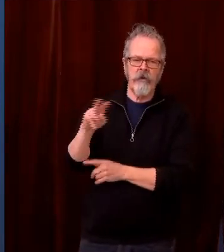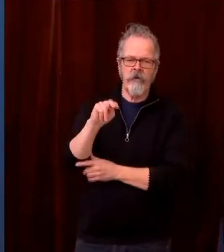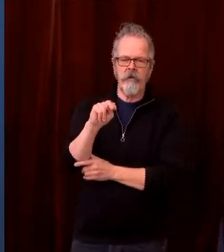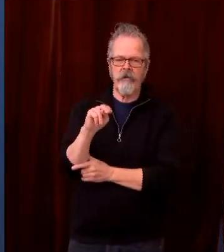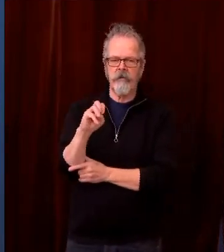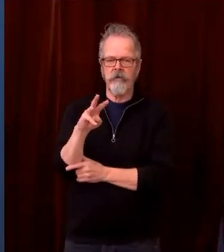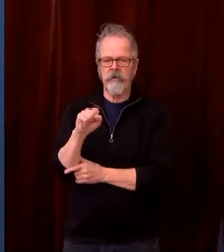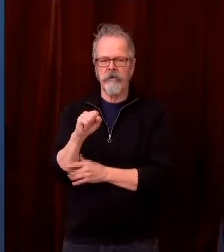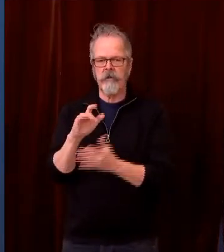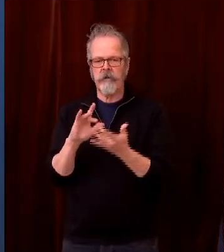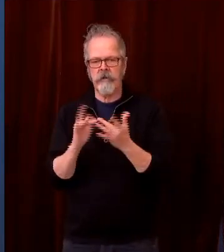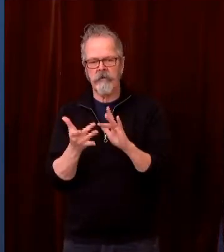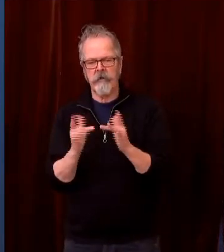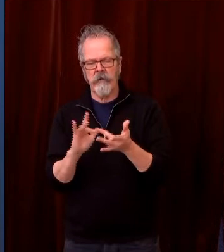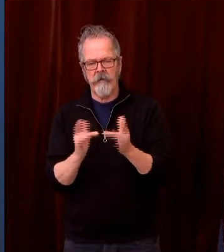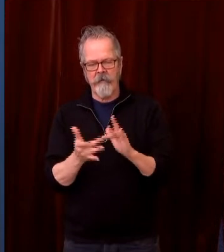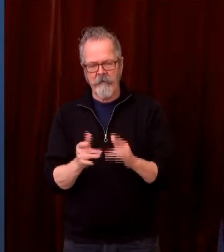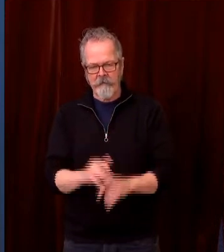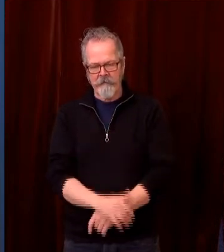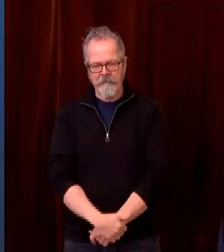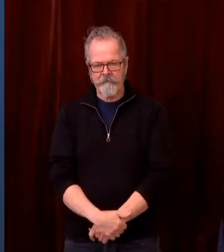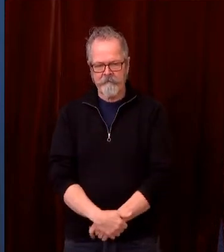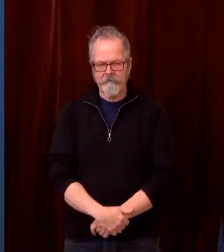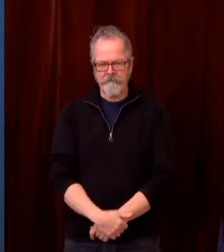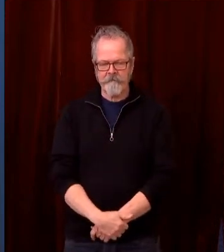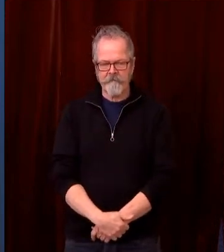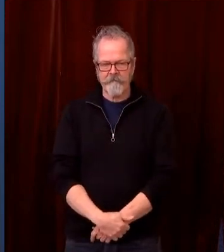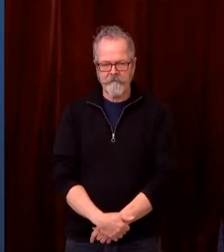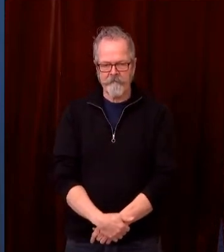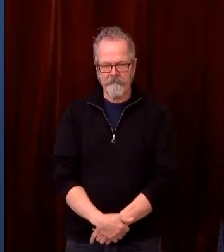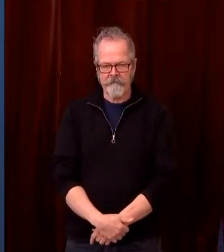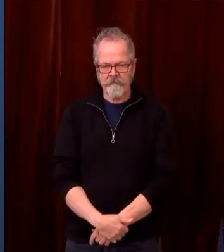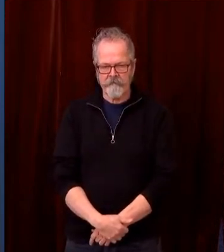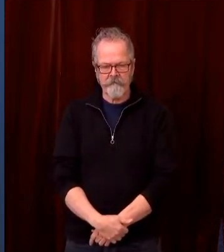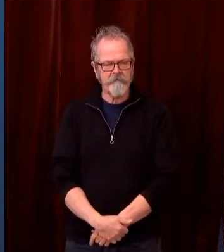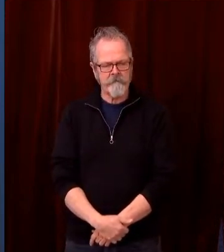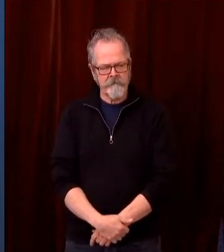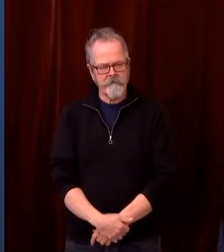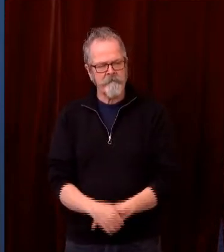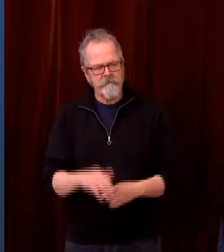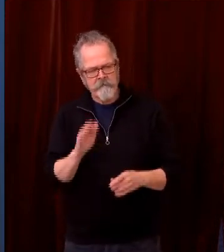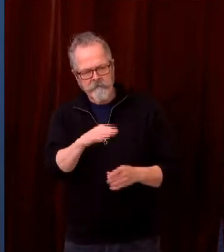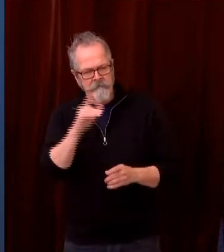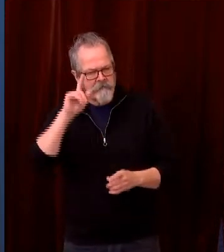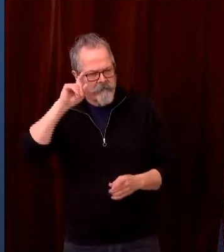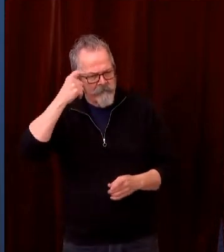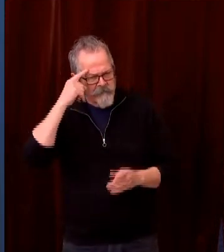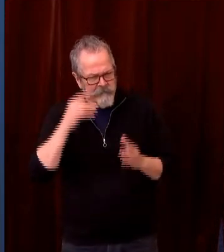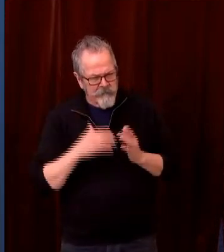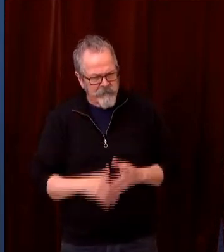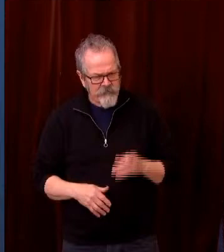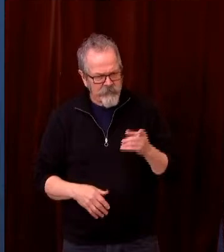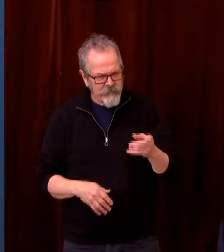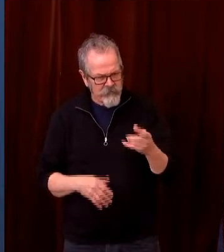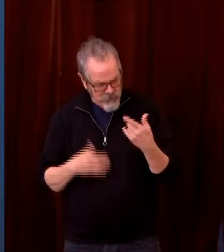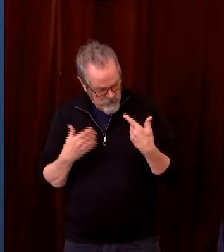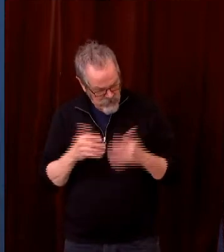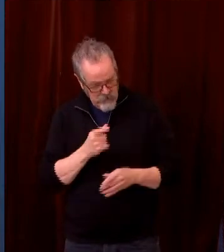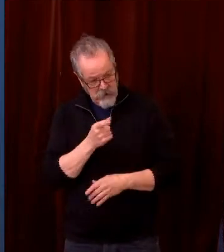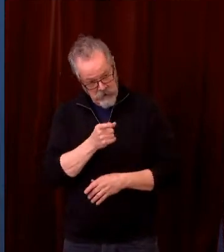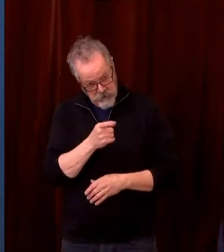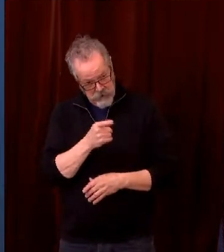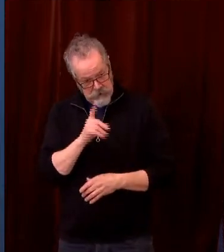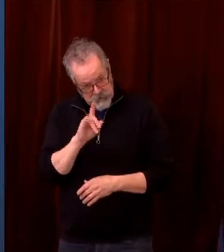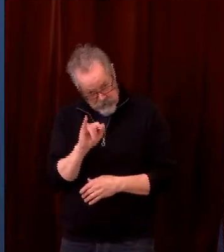wondering if your office has given thought to declaring a school employee vaccination day, as some legislators